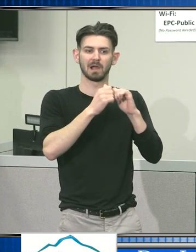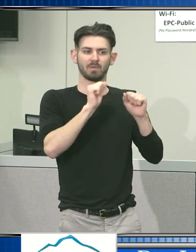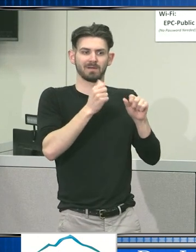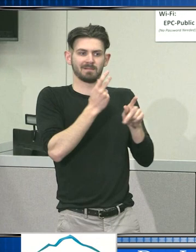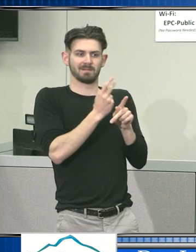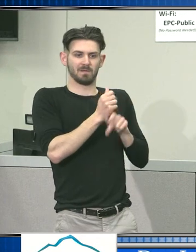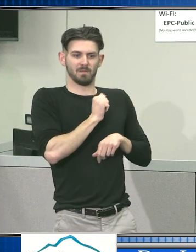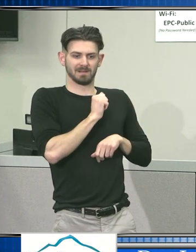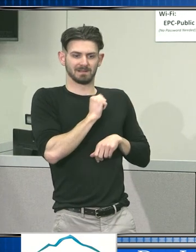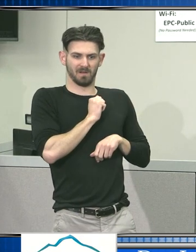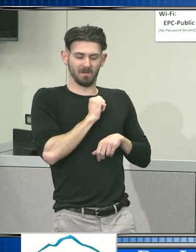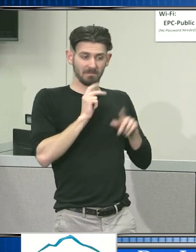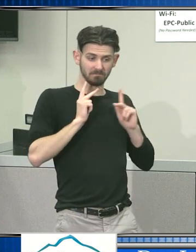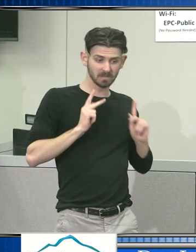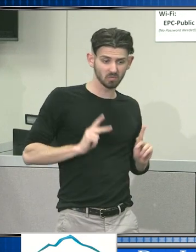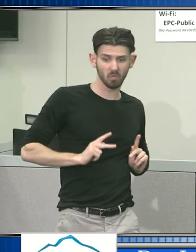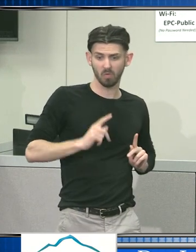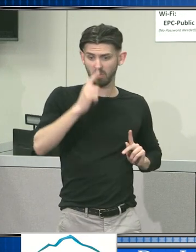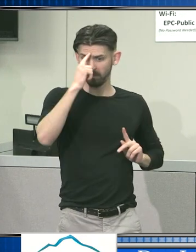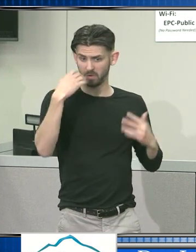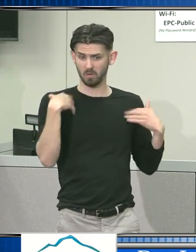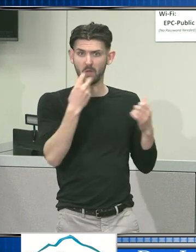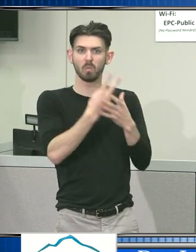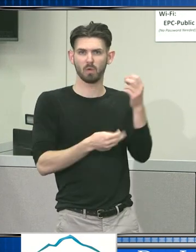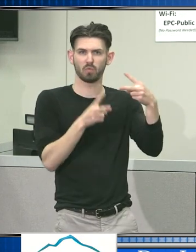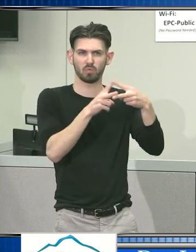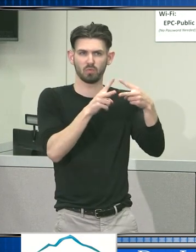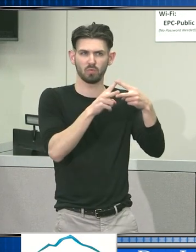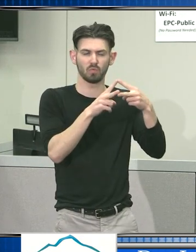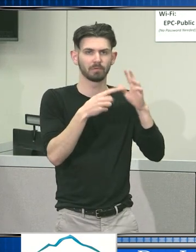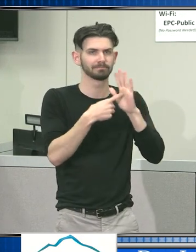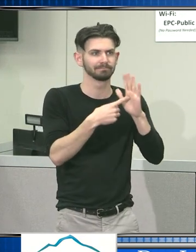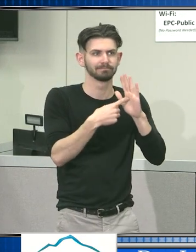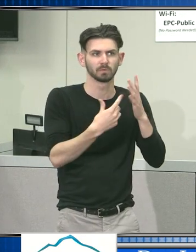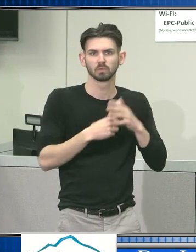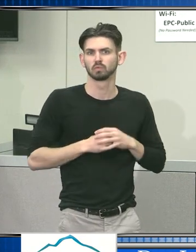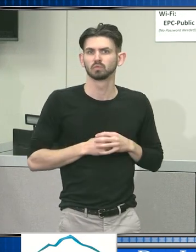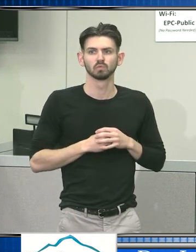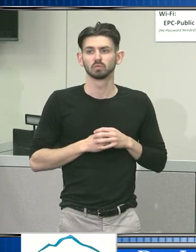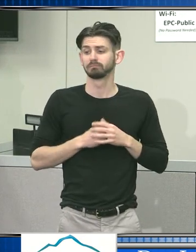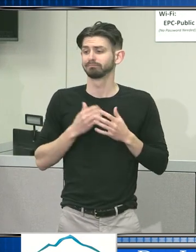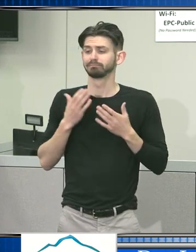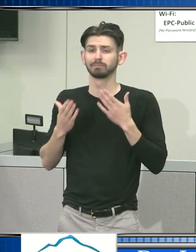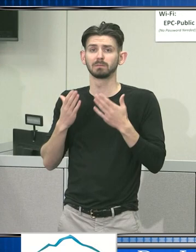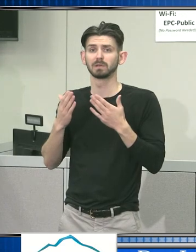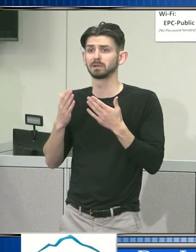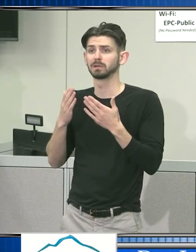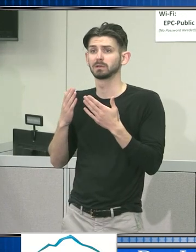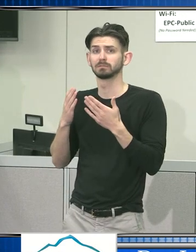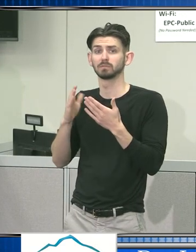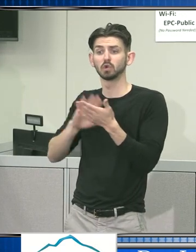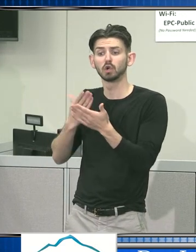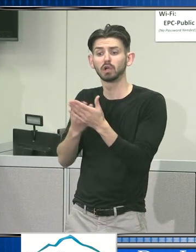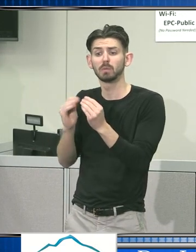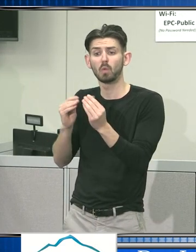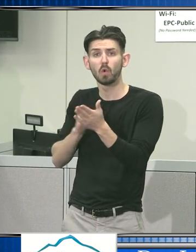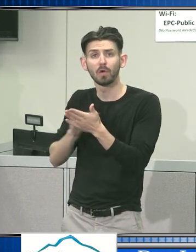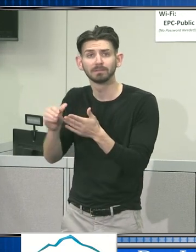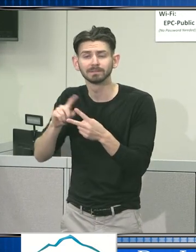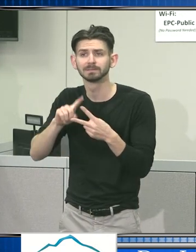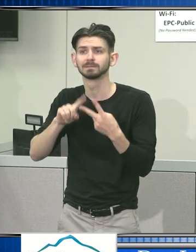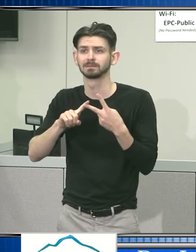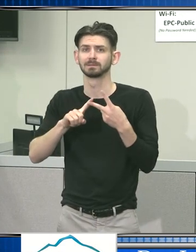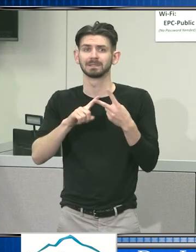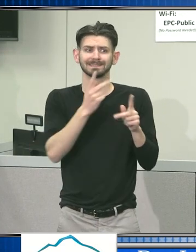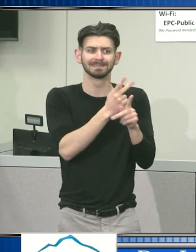myself, both physically and mentally? That could mean leaning into new ways of cooking, taking care of loved ones in the home,